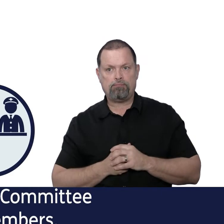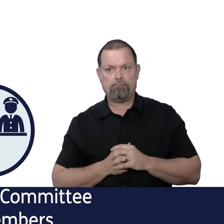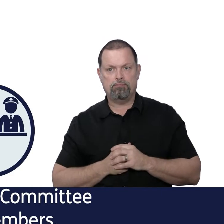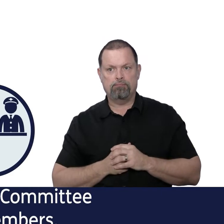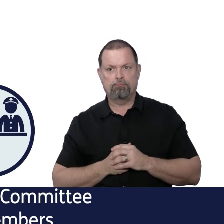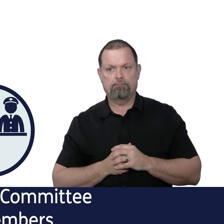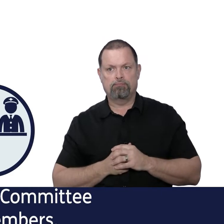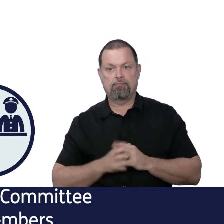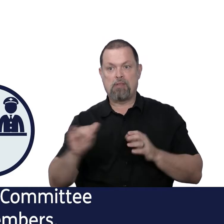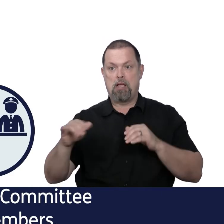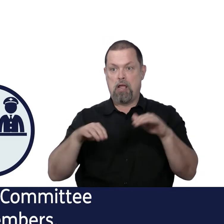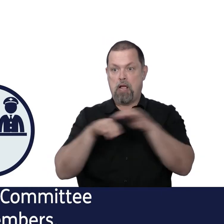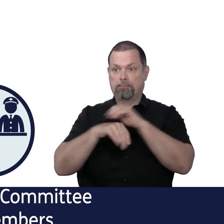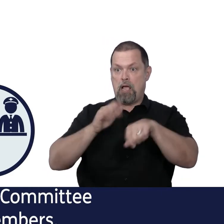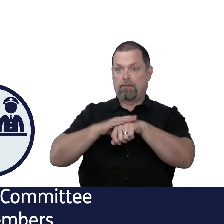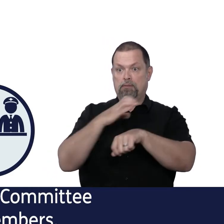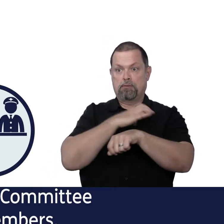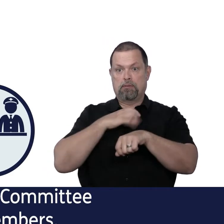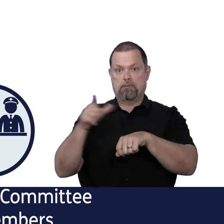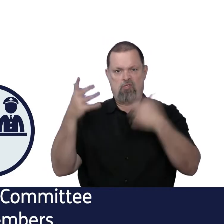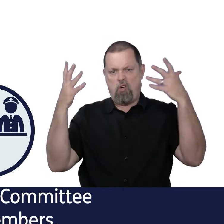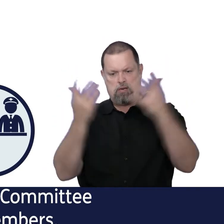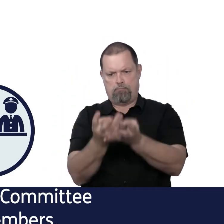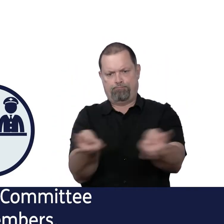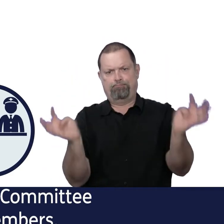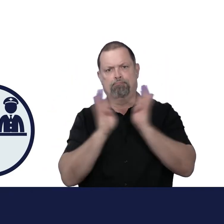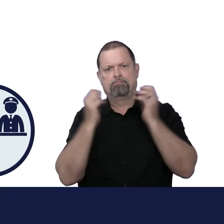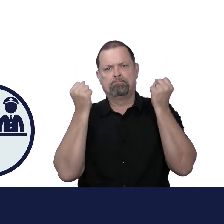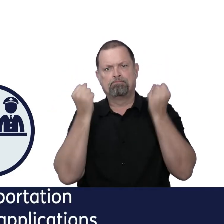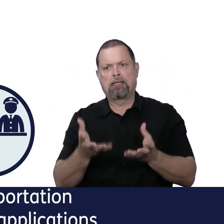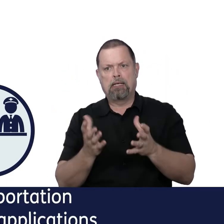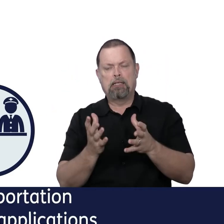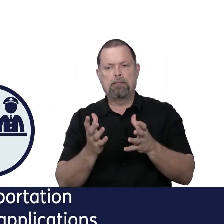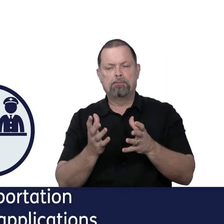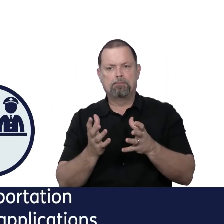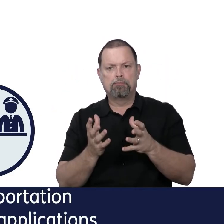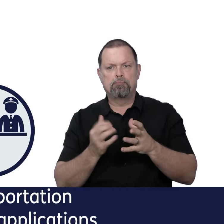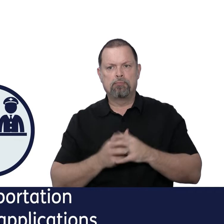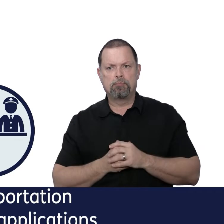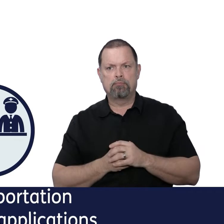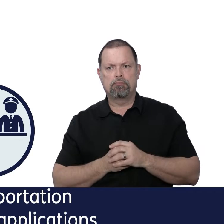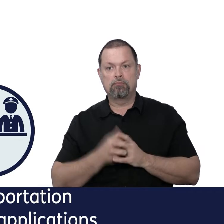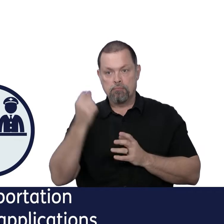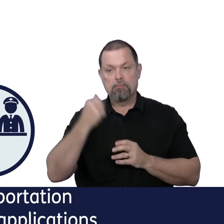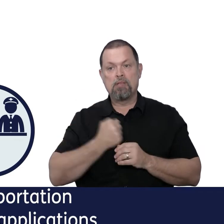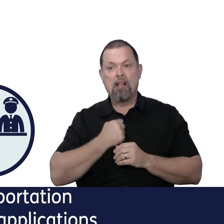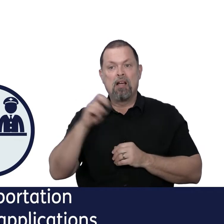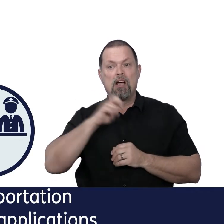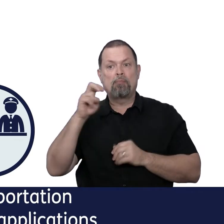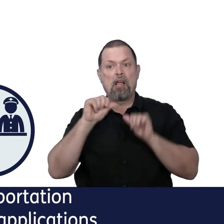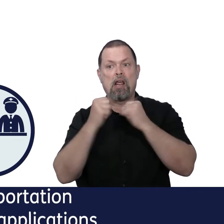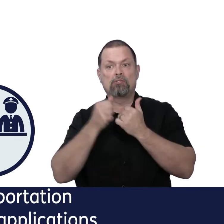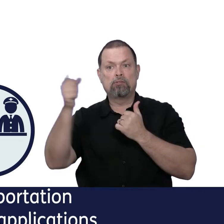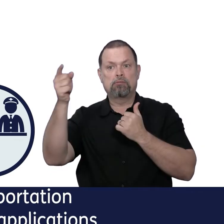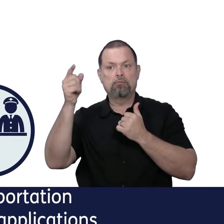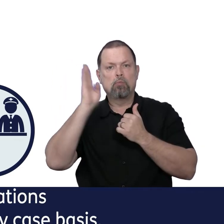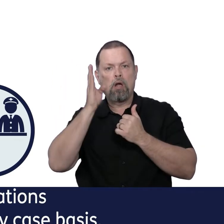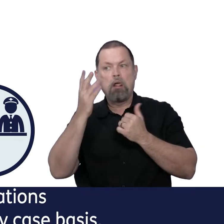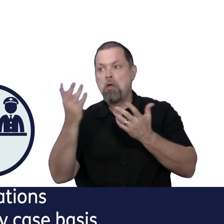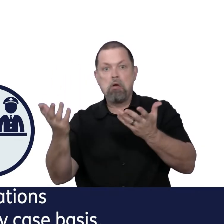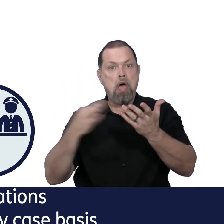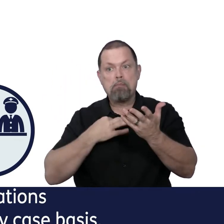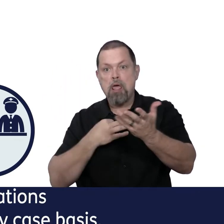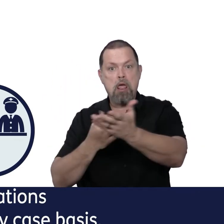The Accessibility Advisory Committee already has many members, but the Canadian Transportation Agency will consider new applications